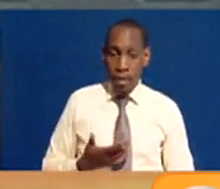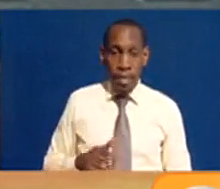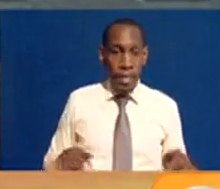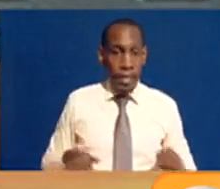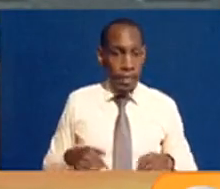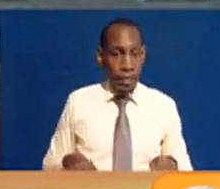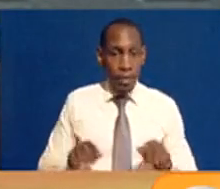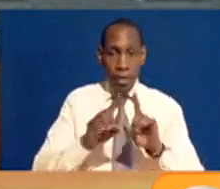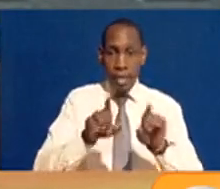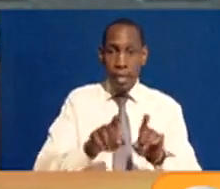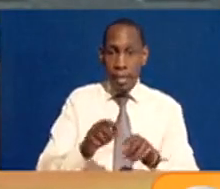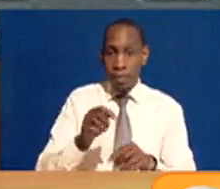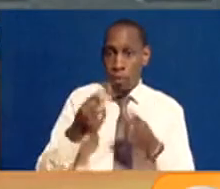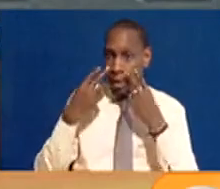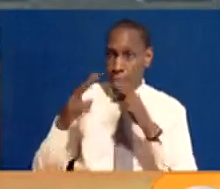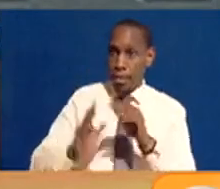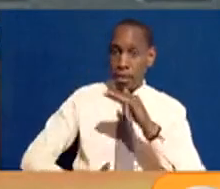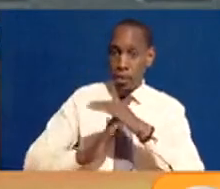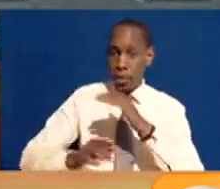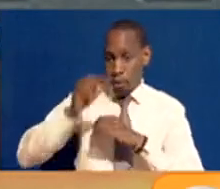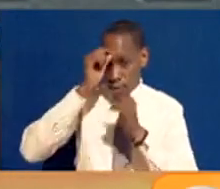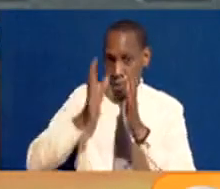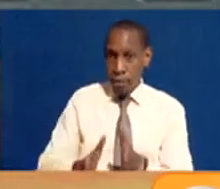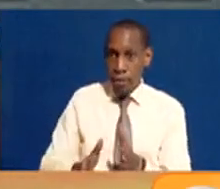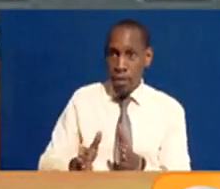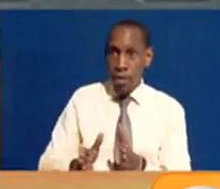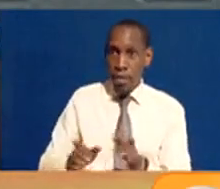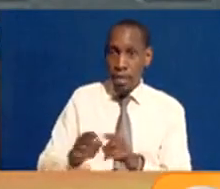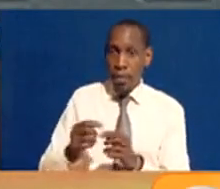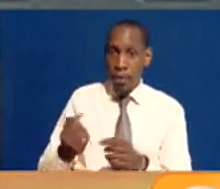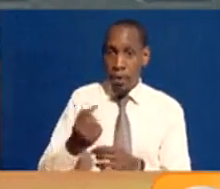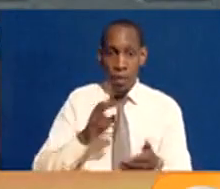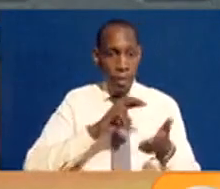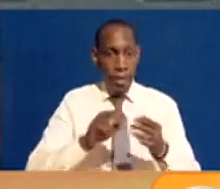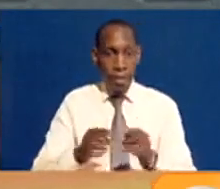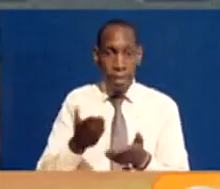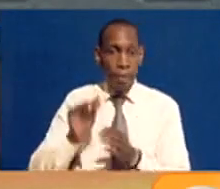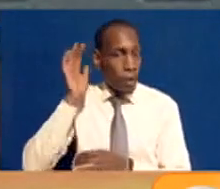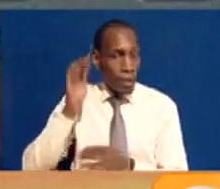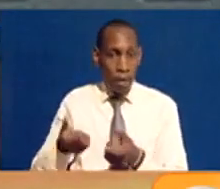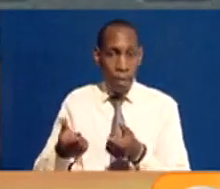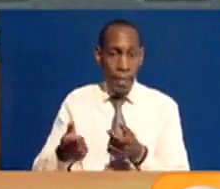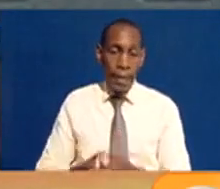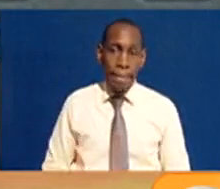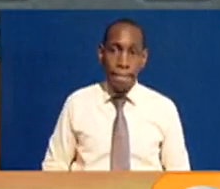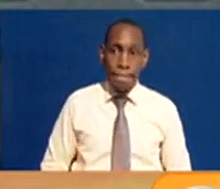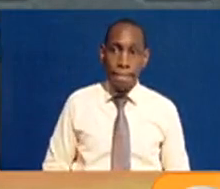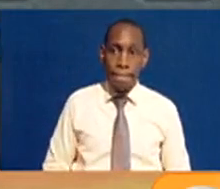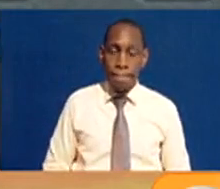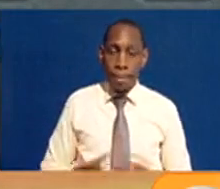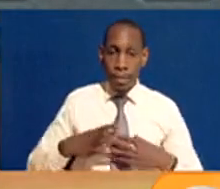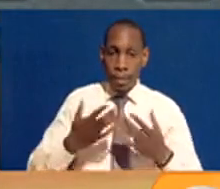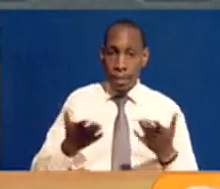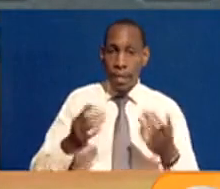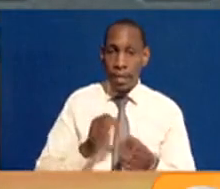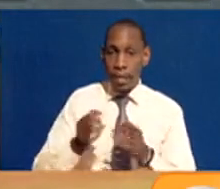of the exercise because they're seeing very senior government officials whom they only read or hear about in the press? Folks,